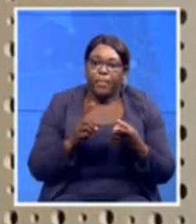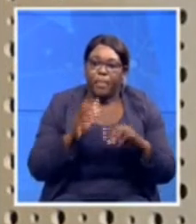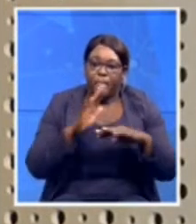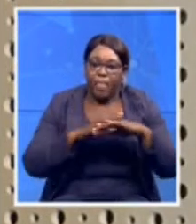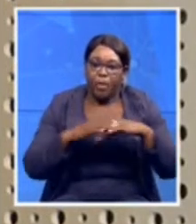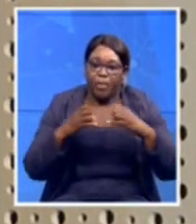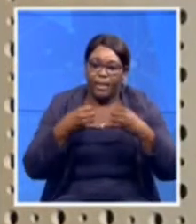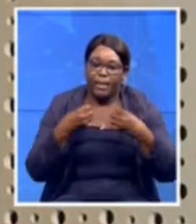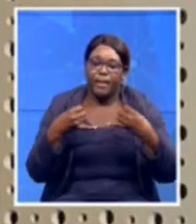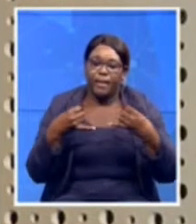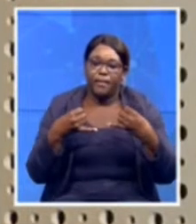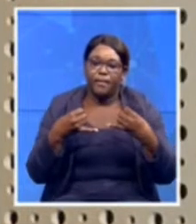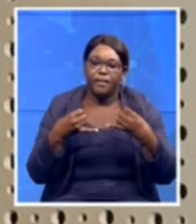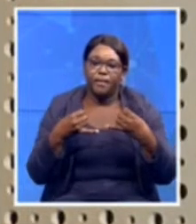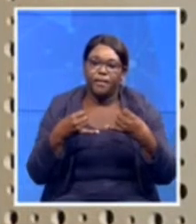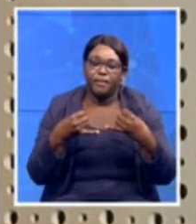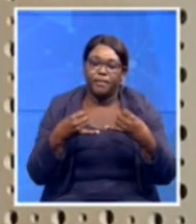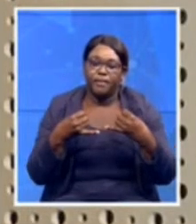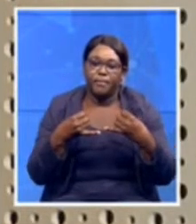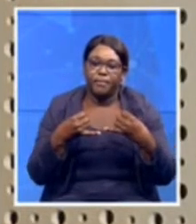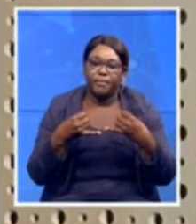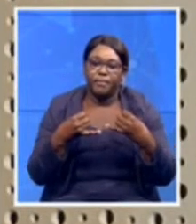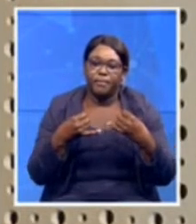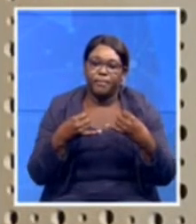online platforms.